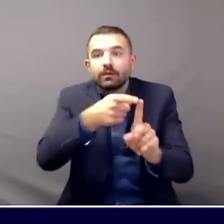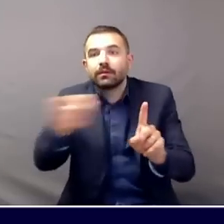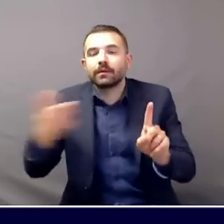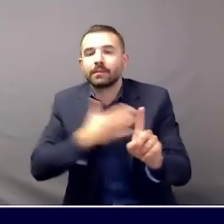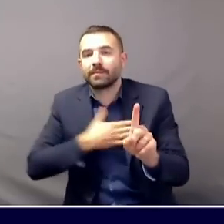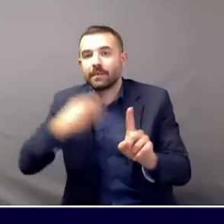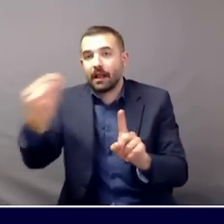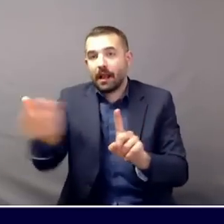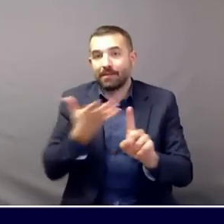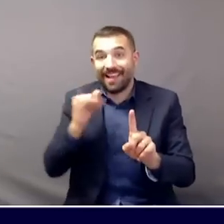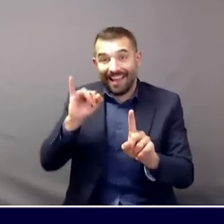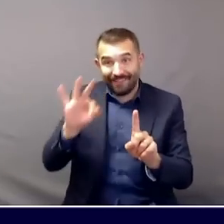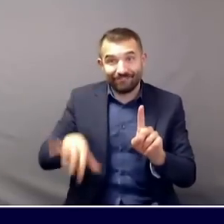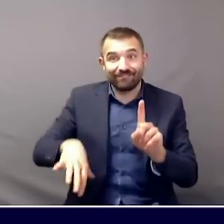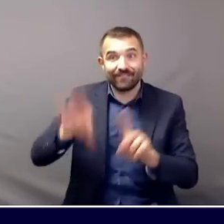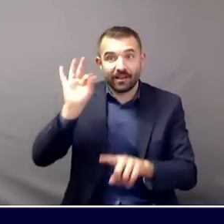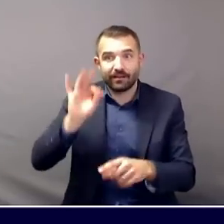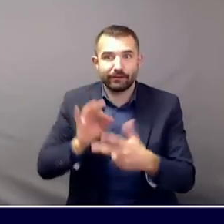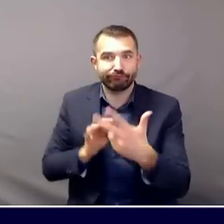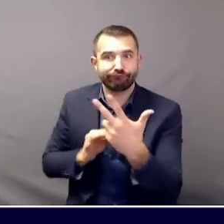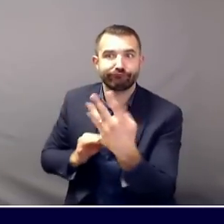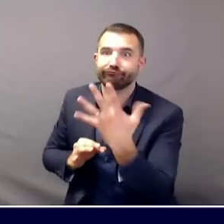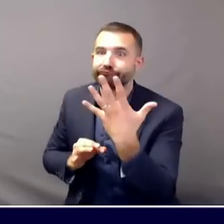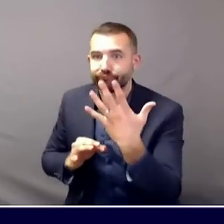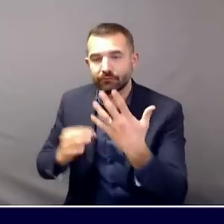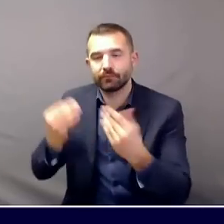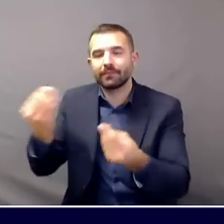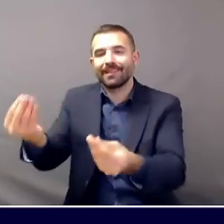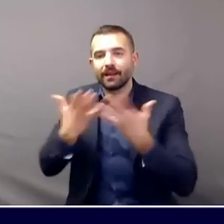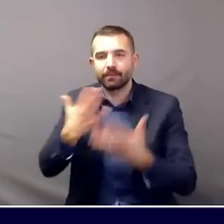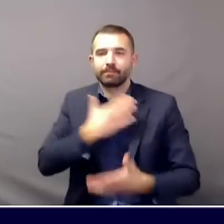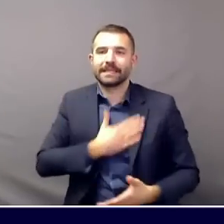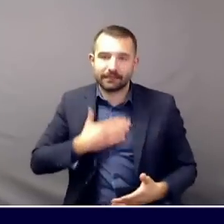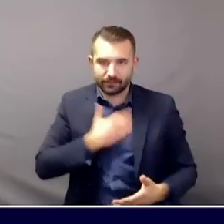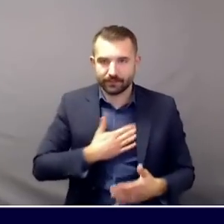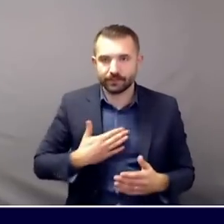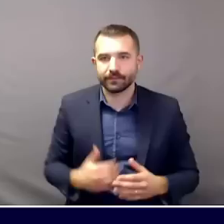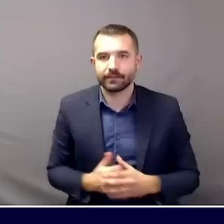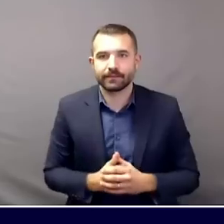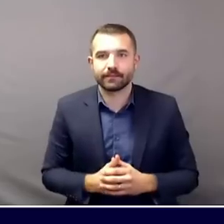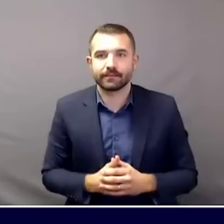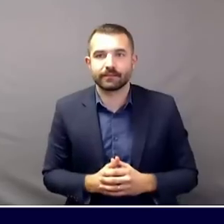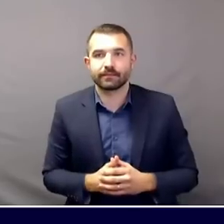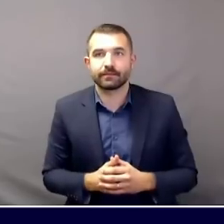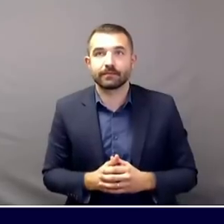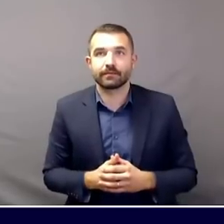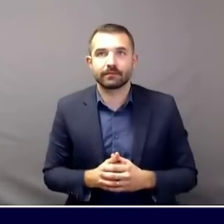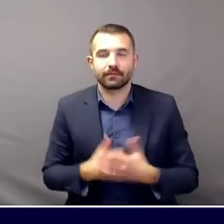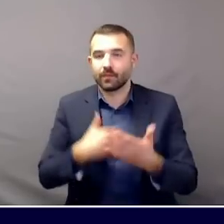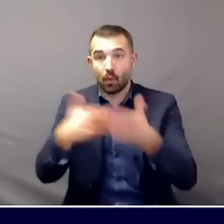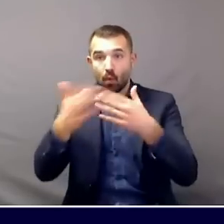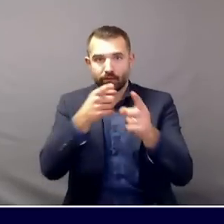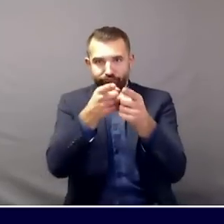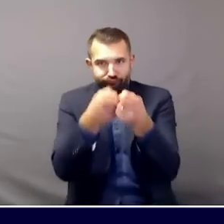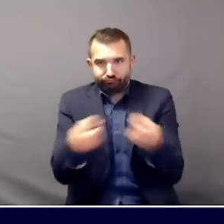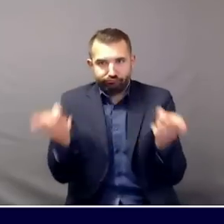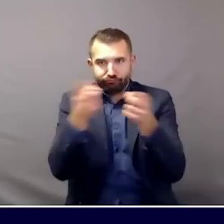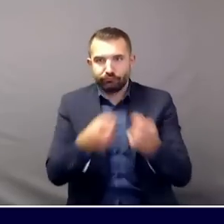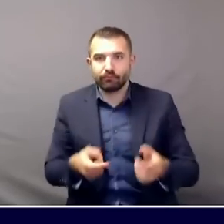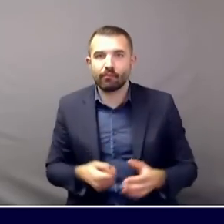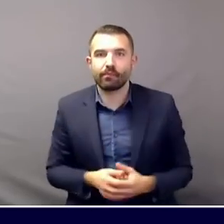the test. Okay, and just for anybody who wants to chime in, we're 2 weeks removed from the increased